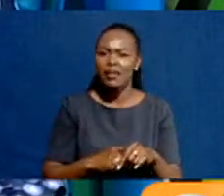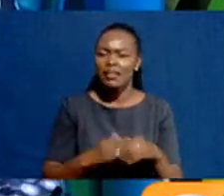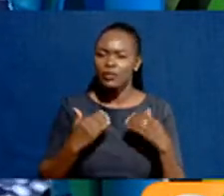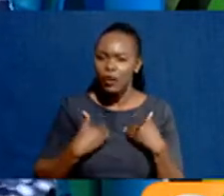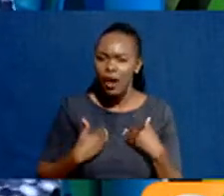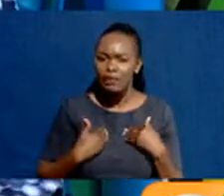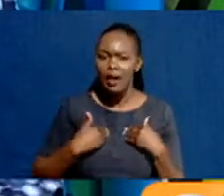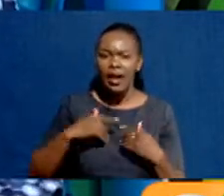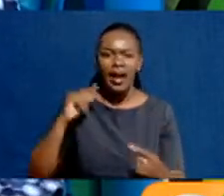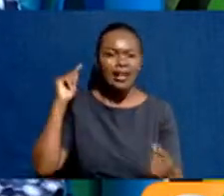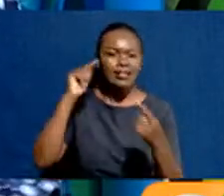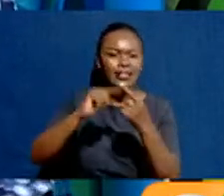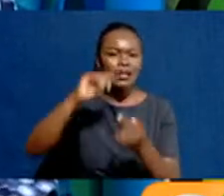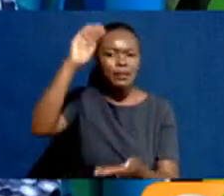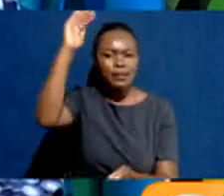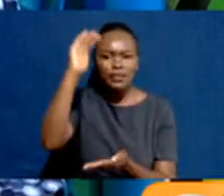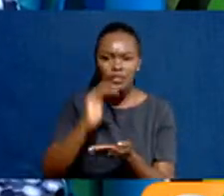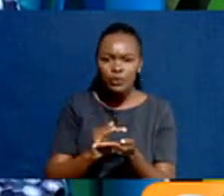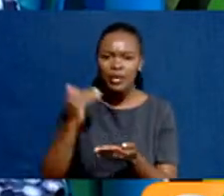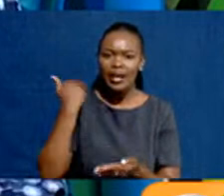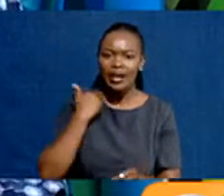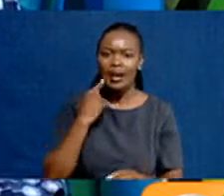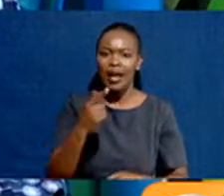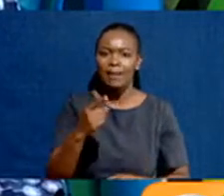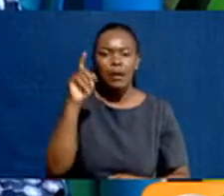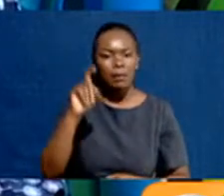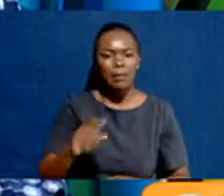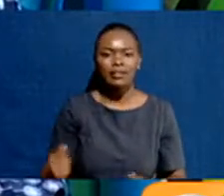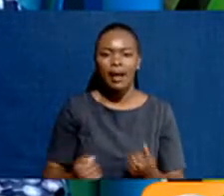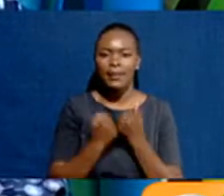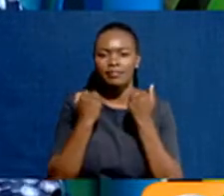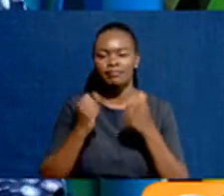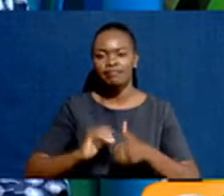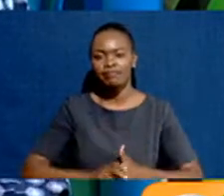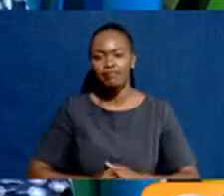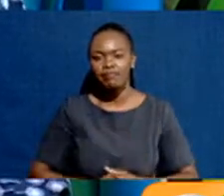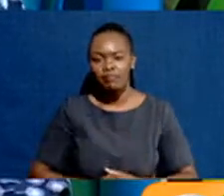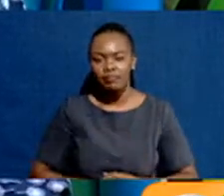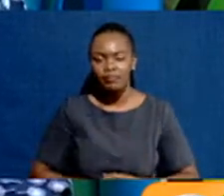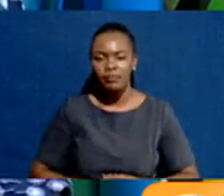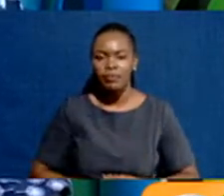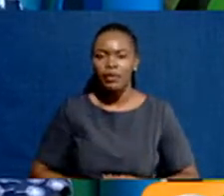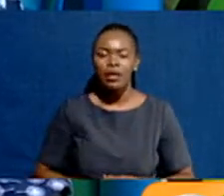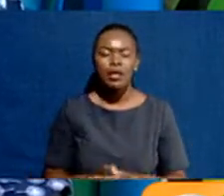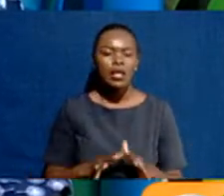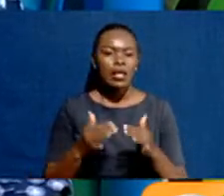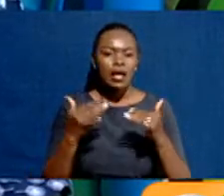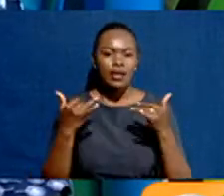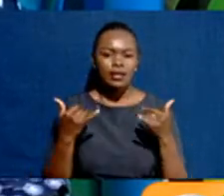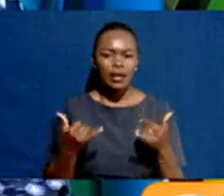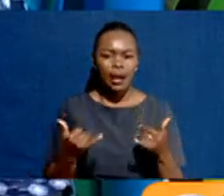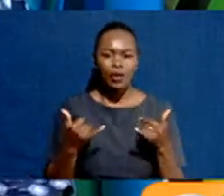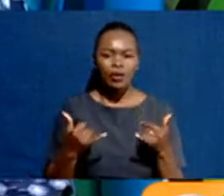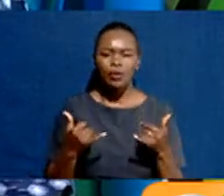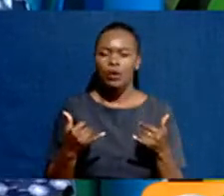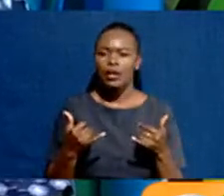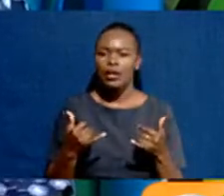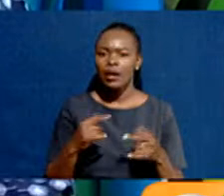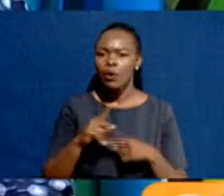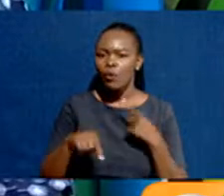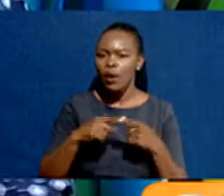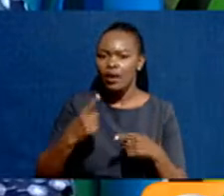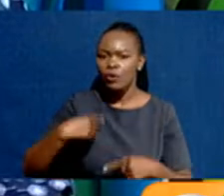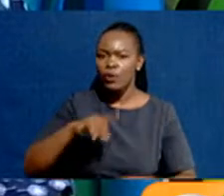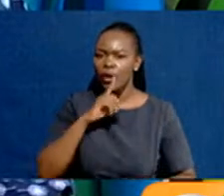until sanity is restored in the North Rift. What has happened is that when we ordered this